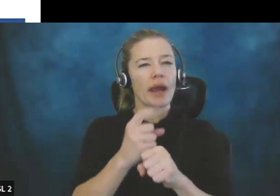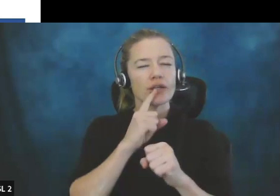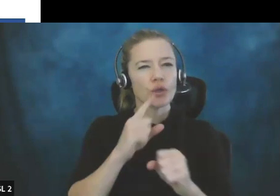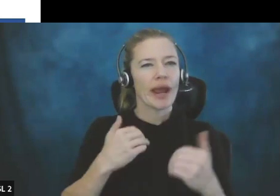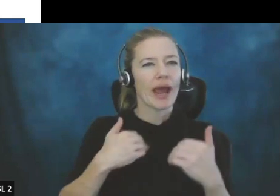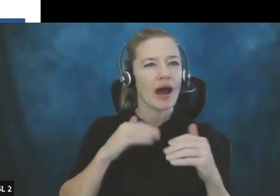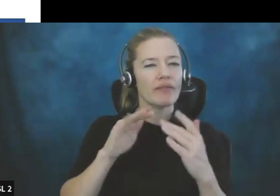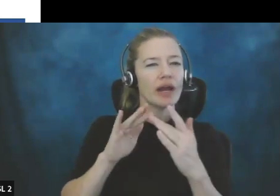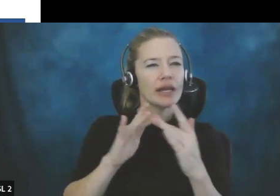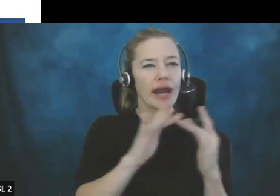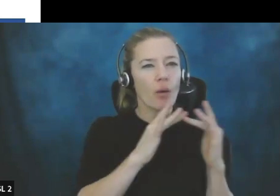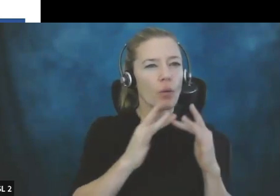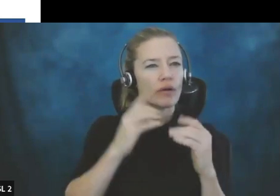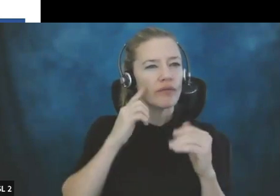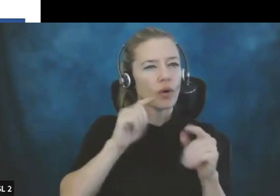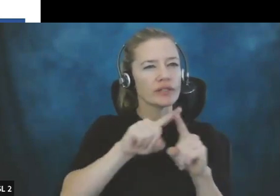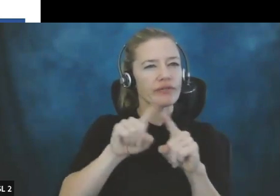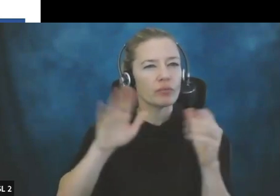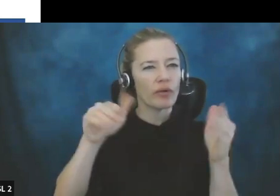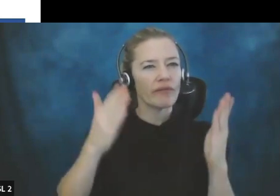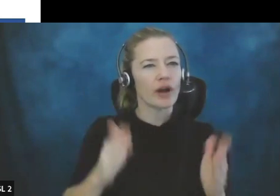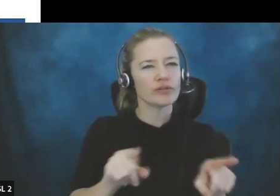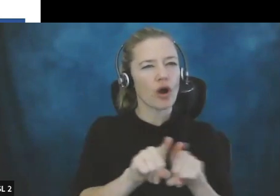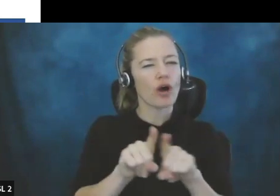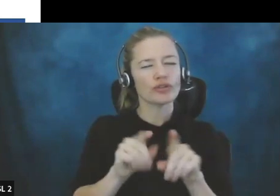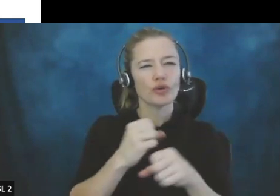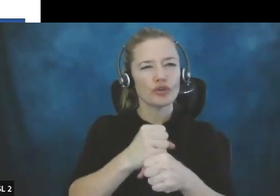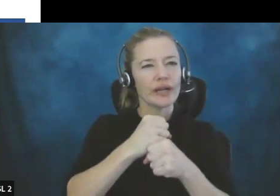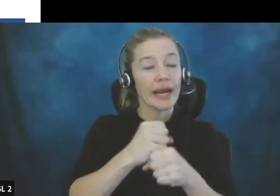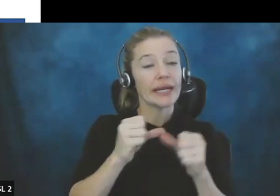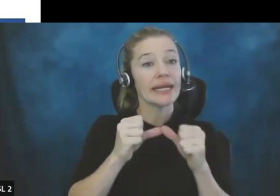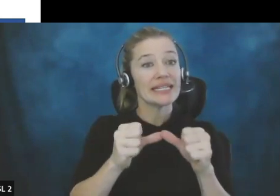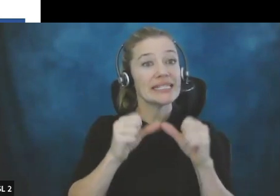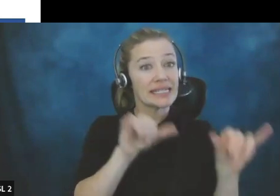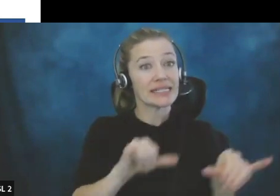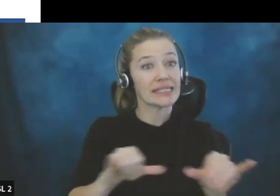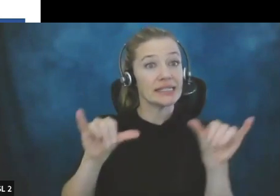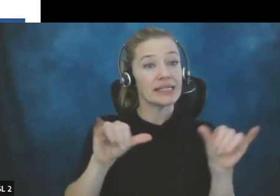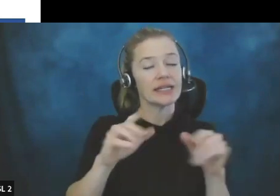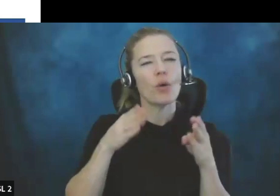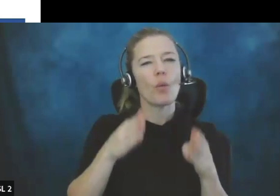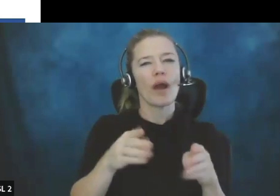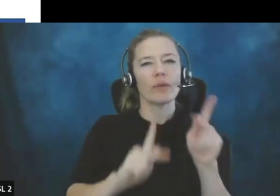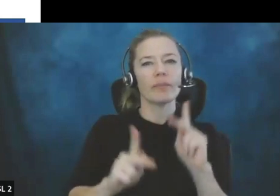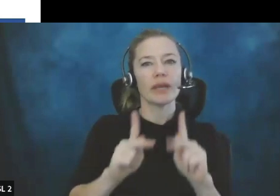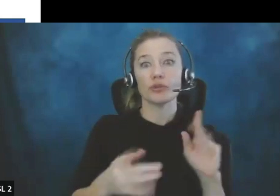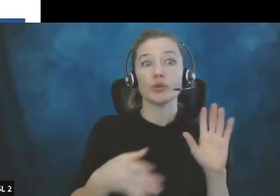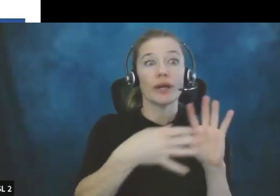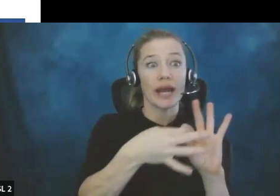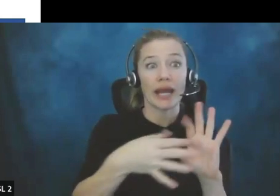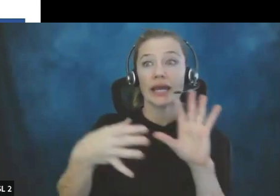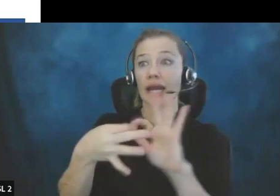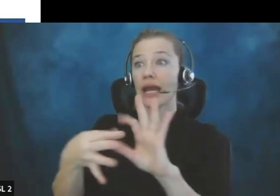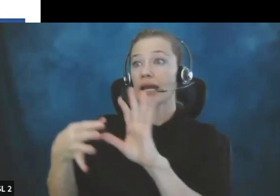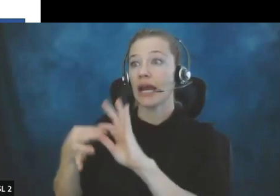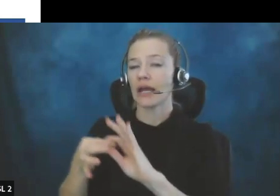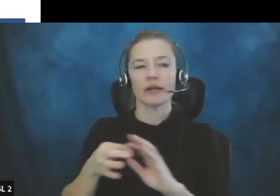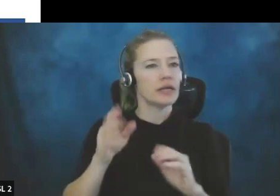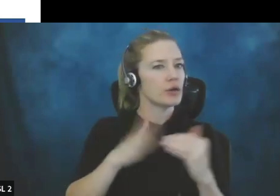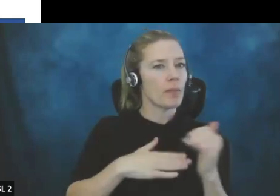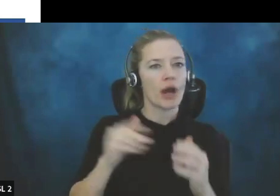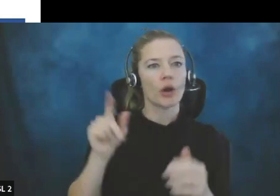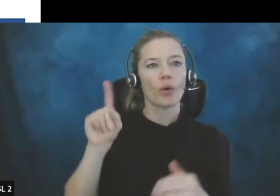of providers and getting people connected, but creating consistency and a way for people to get